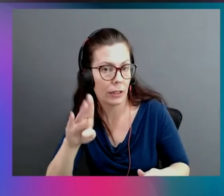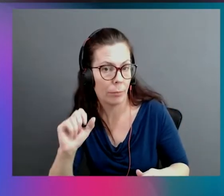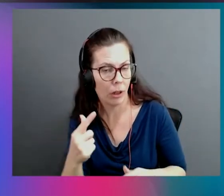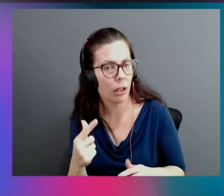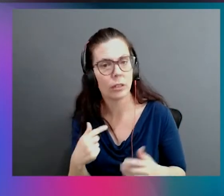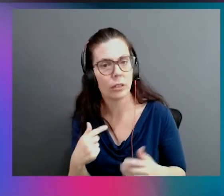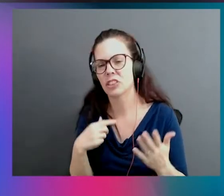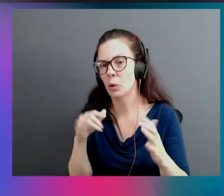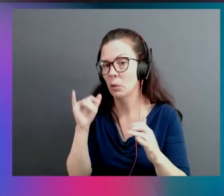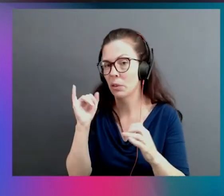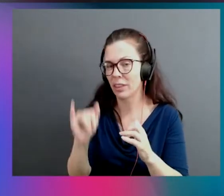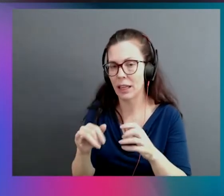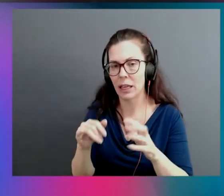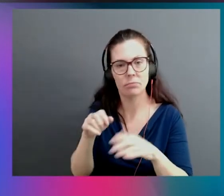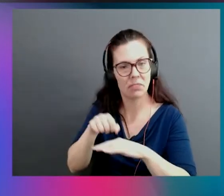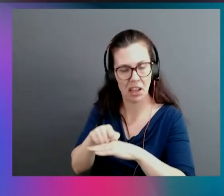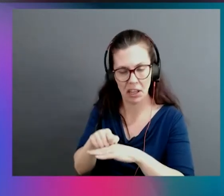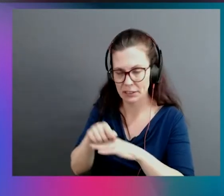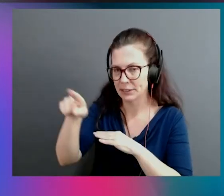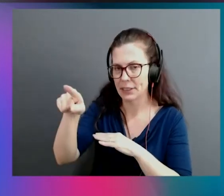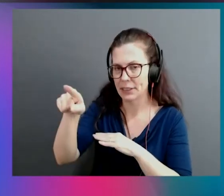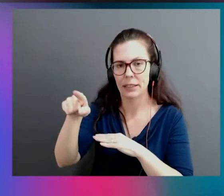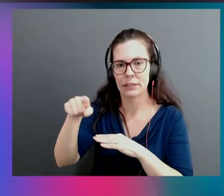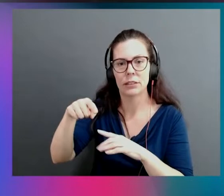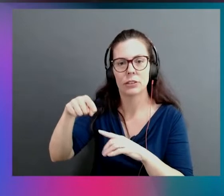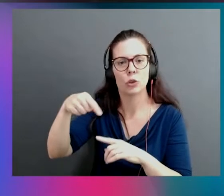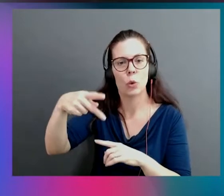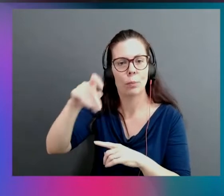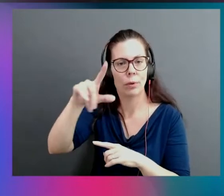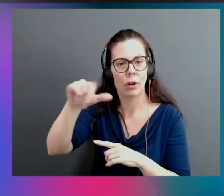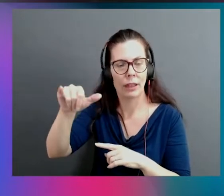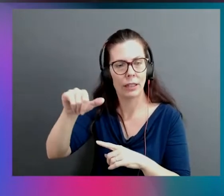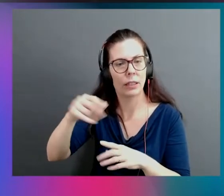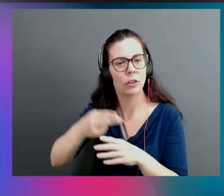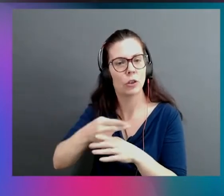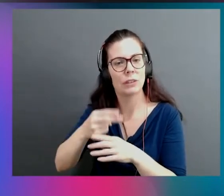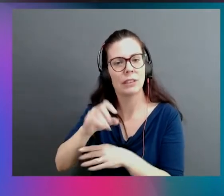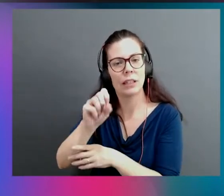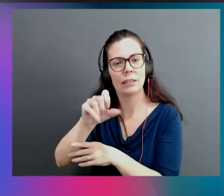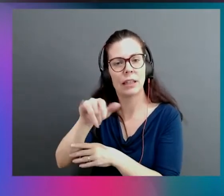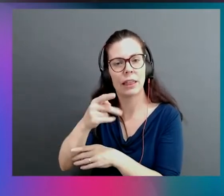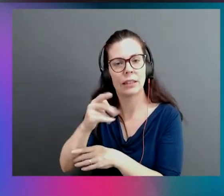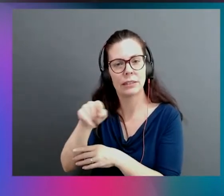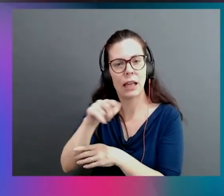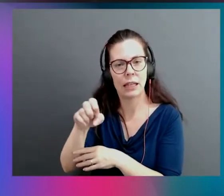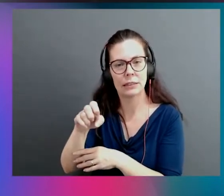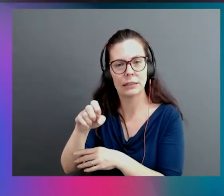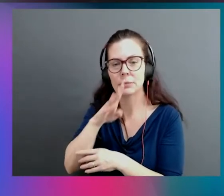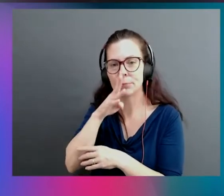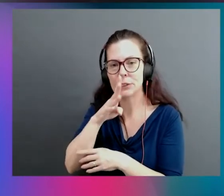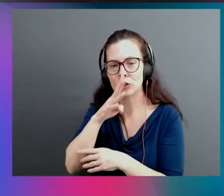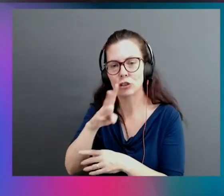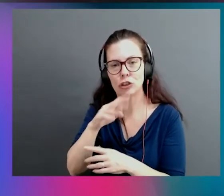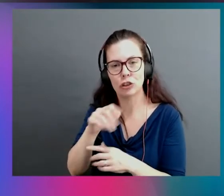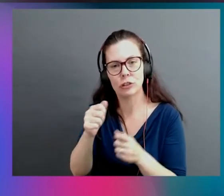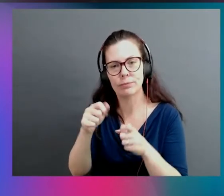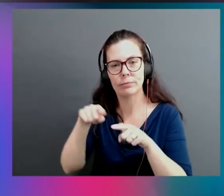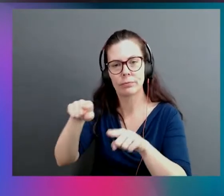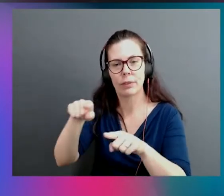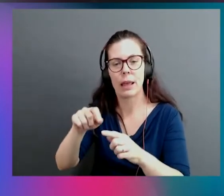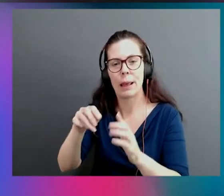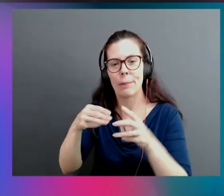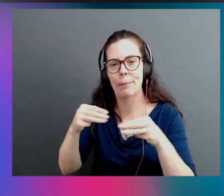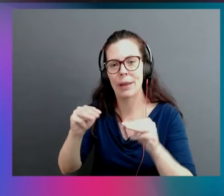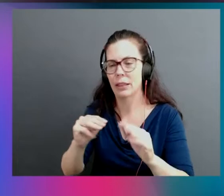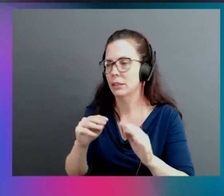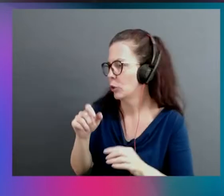that, I send it to Poly using the synthesized speech async method from the SDK. This is .NET 6,